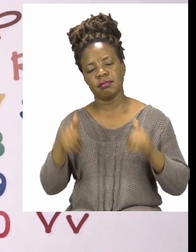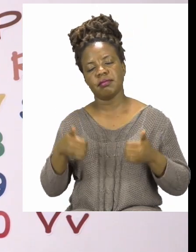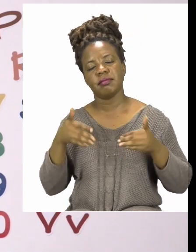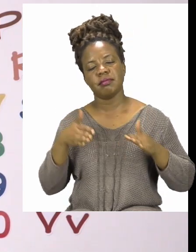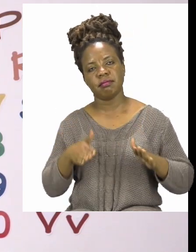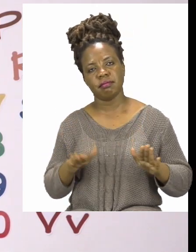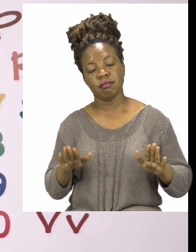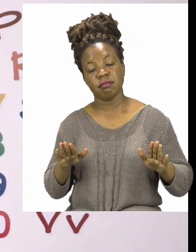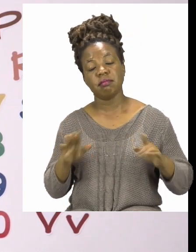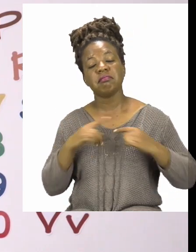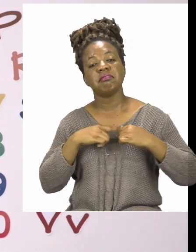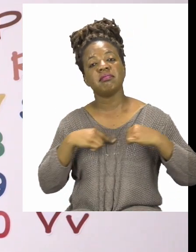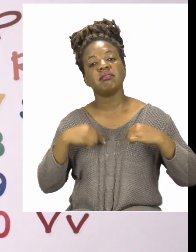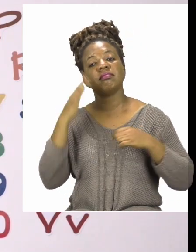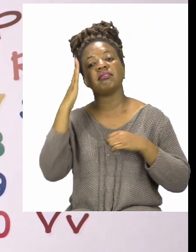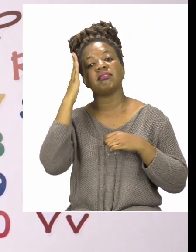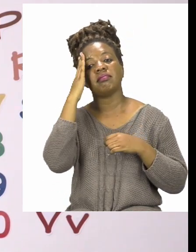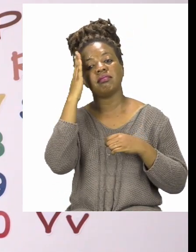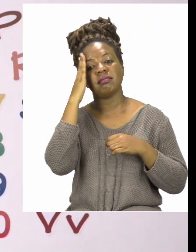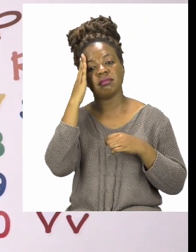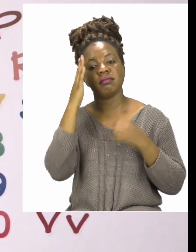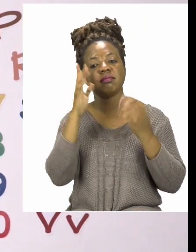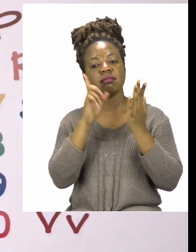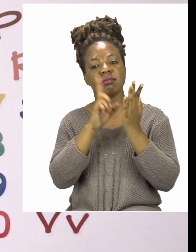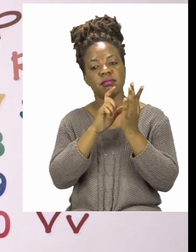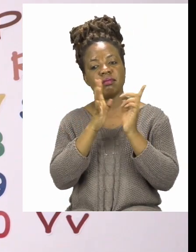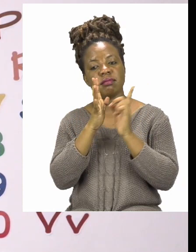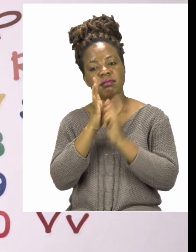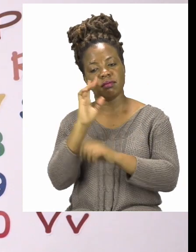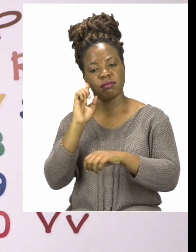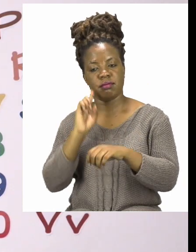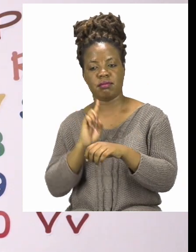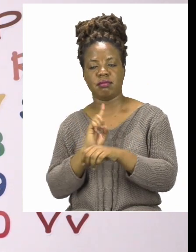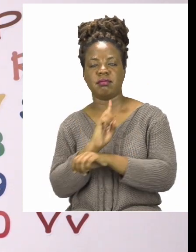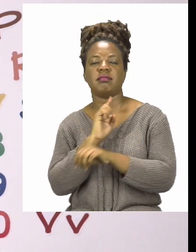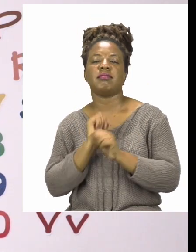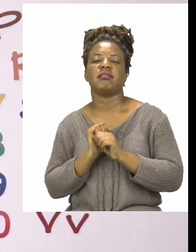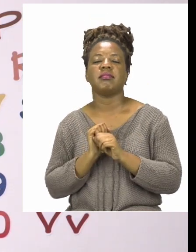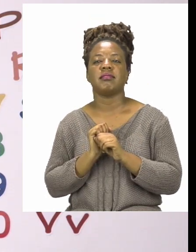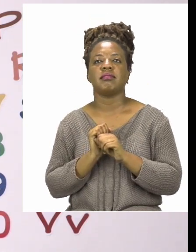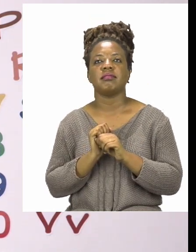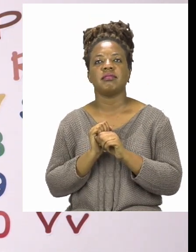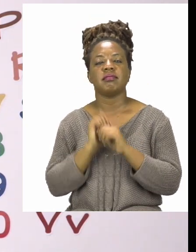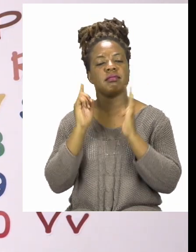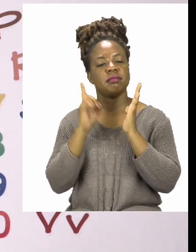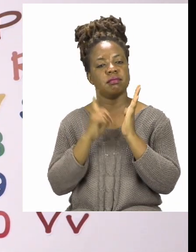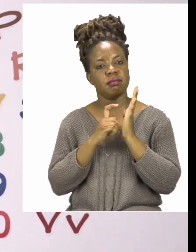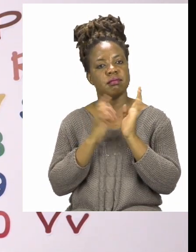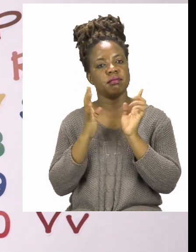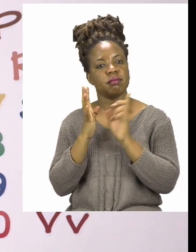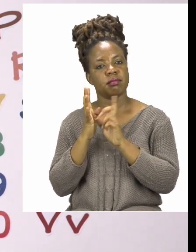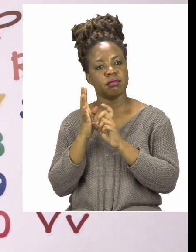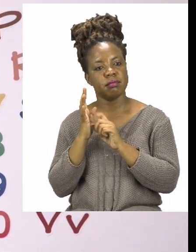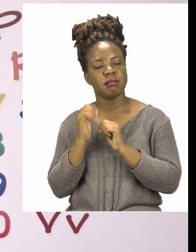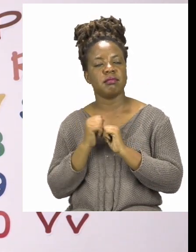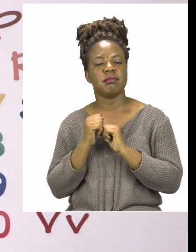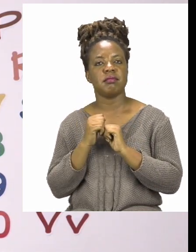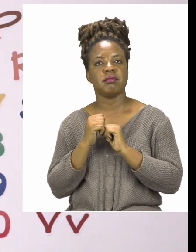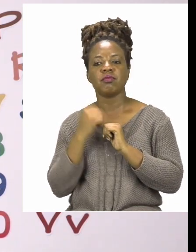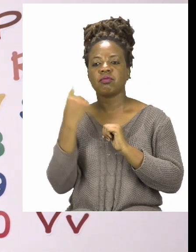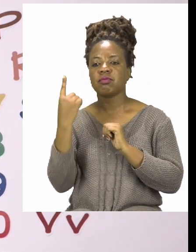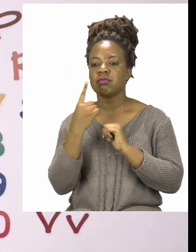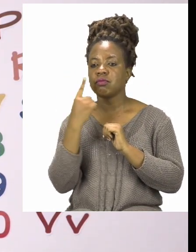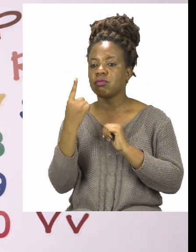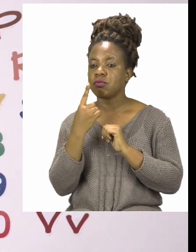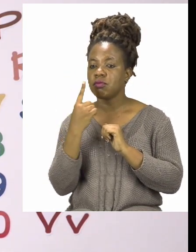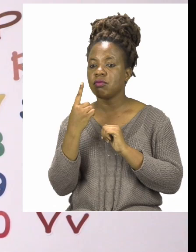that we need to sanitize. Remember, sanitizing doesn't only just protect you, it protects